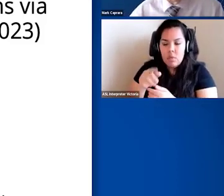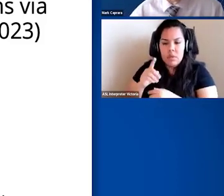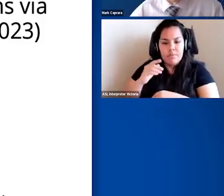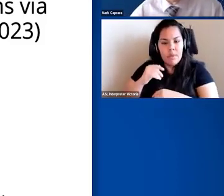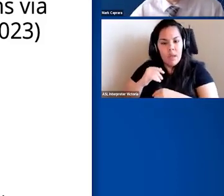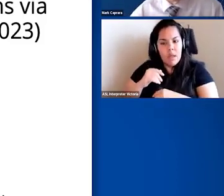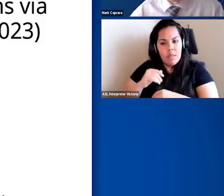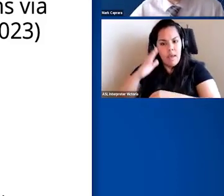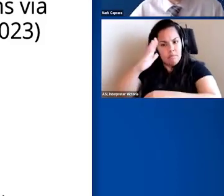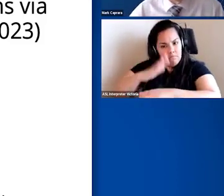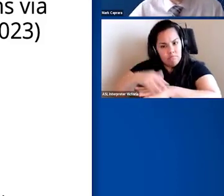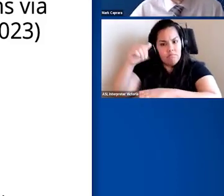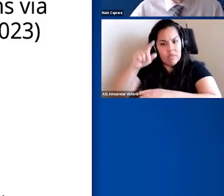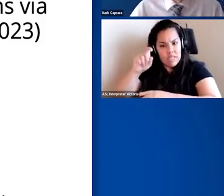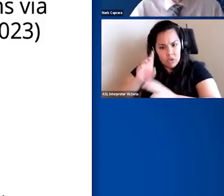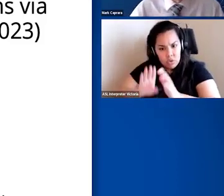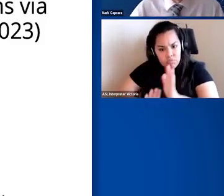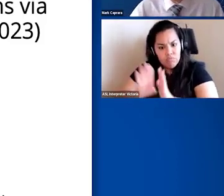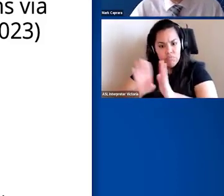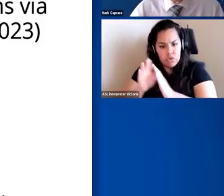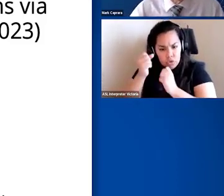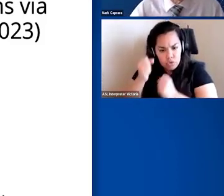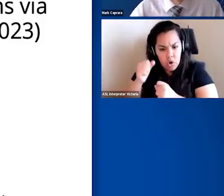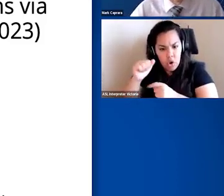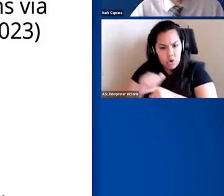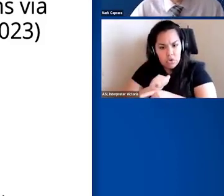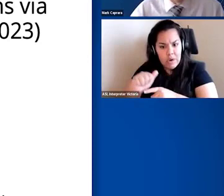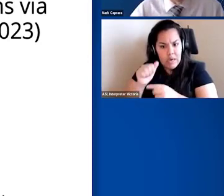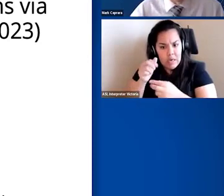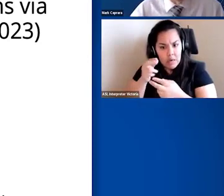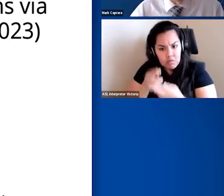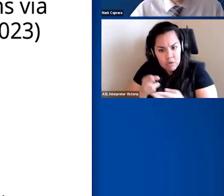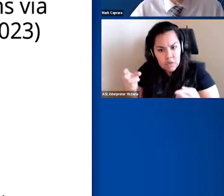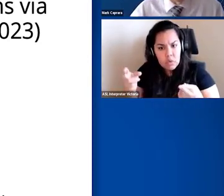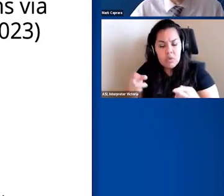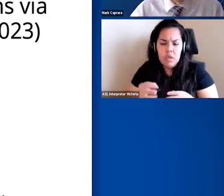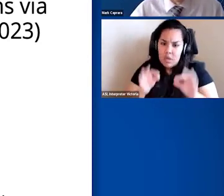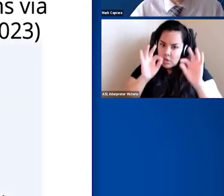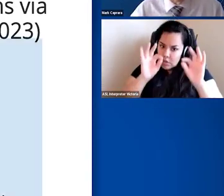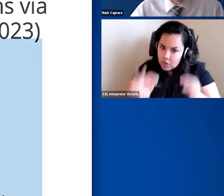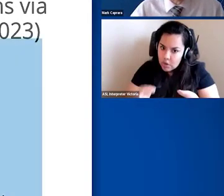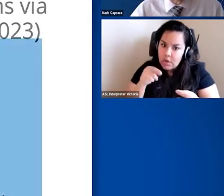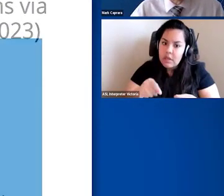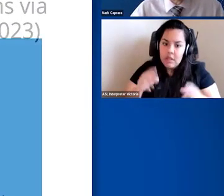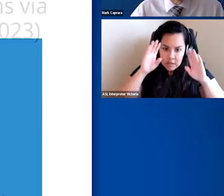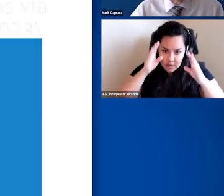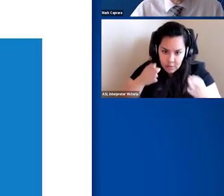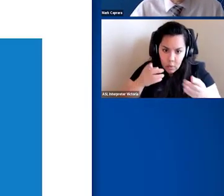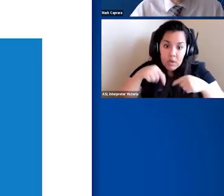developing strong training resources. And this is certainly a focus as we implement this framework.